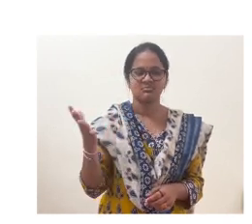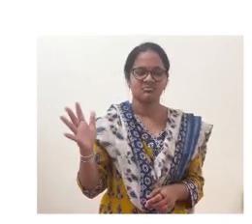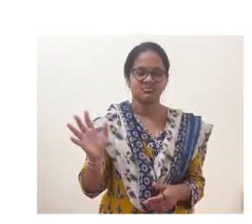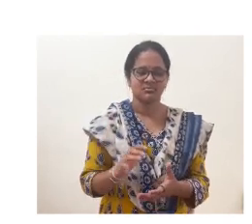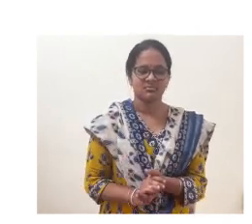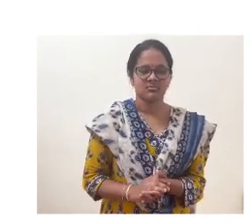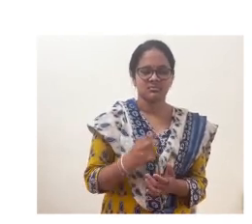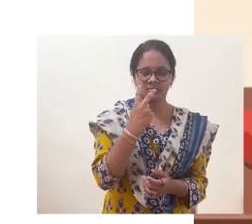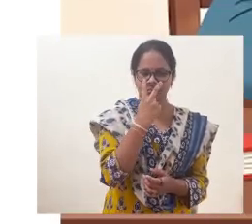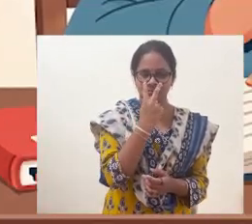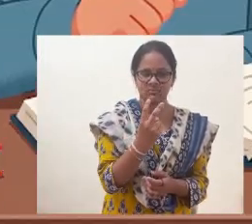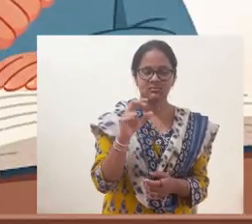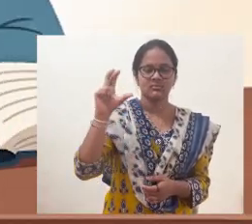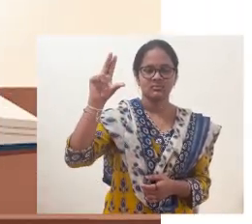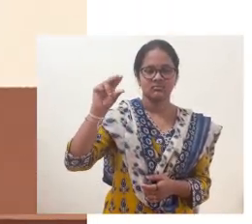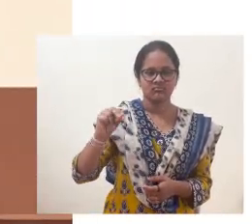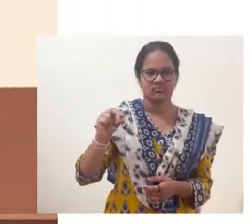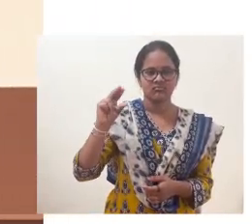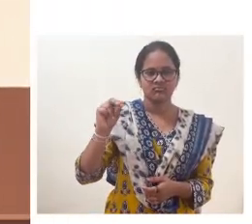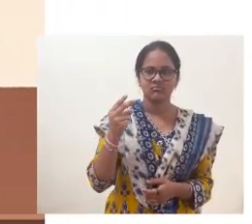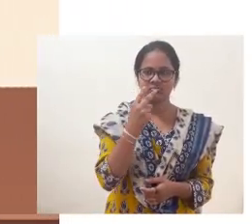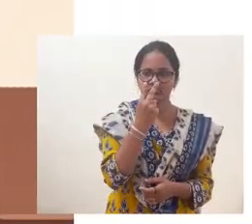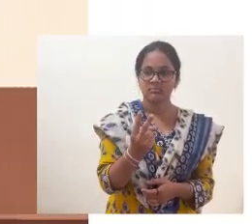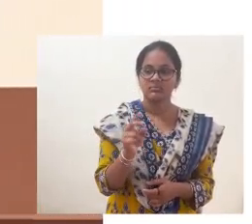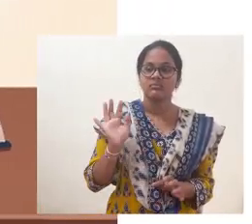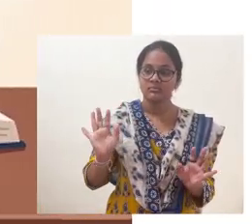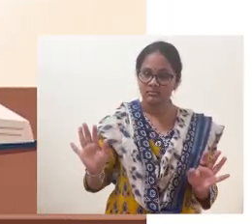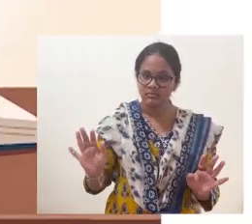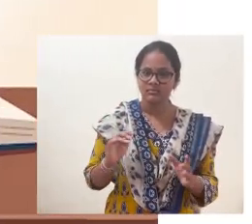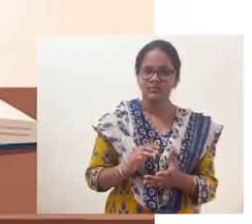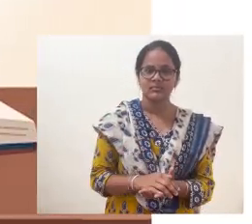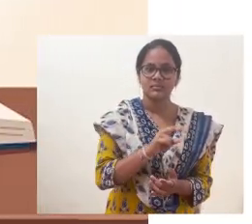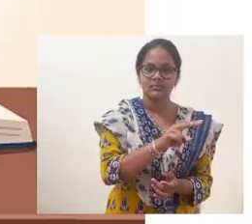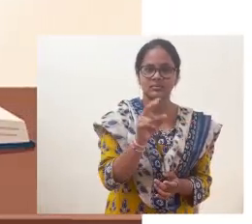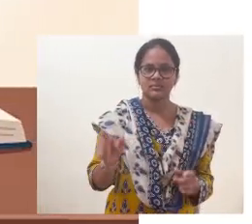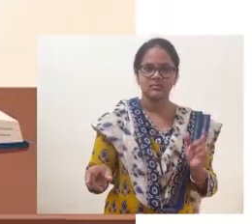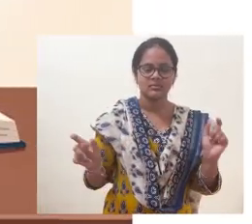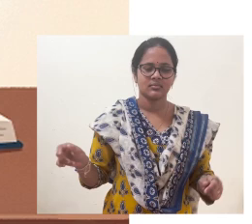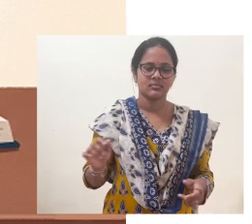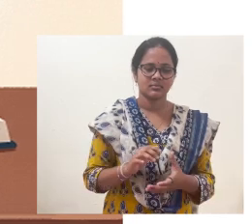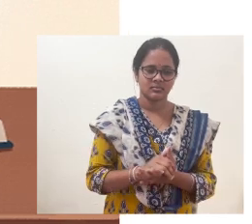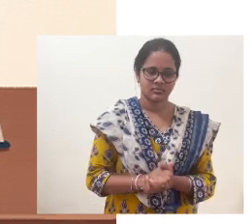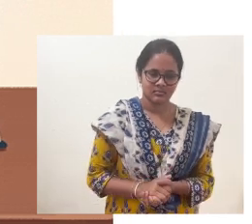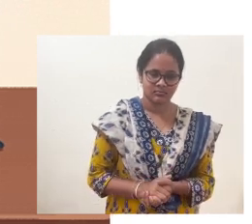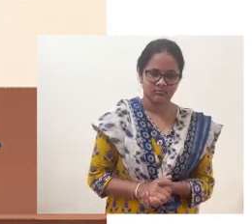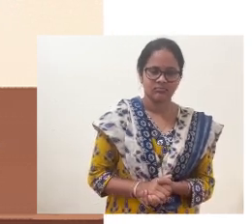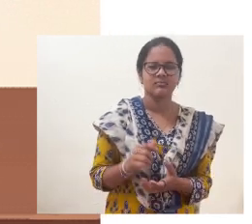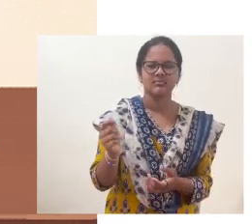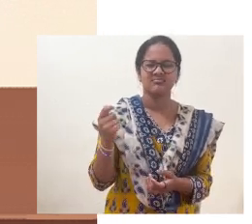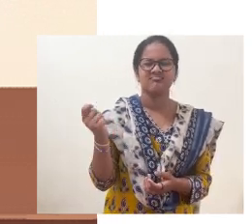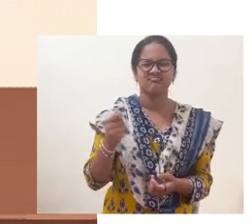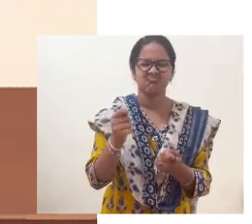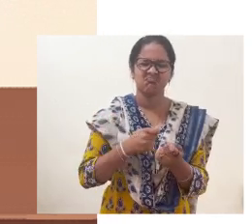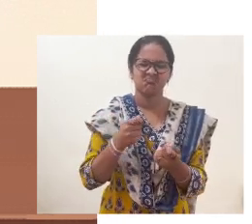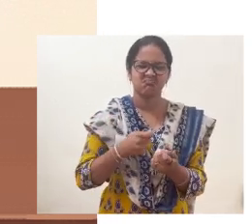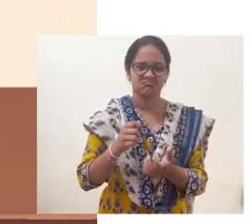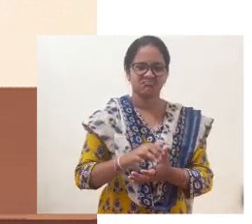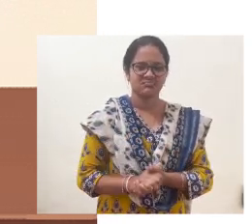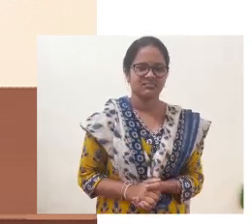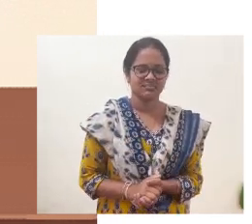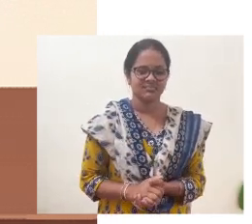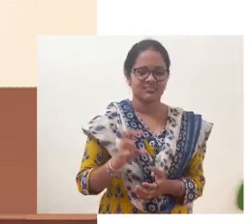people. Low vision. Can see, but with difficulty. Needs help like large